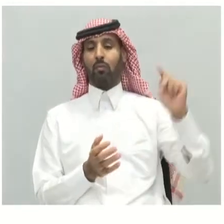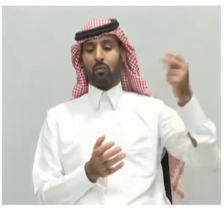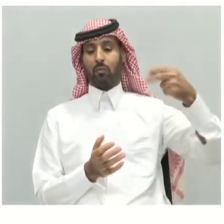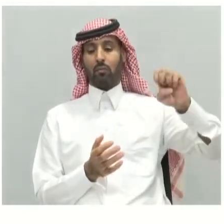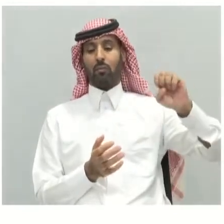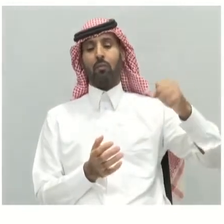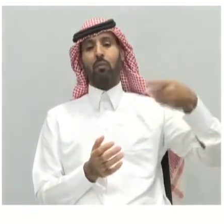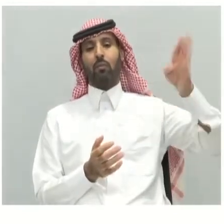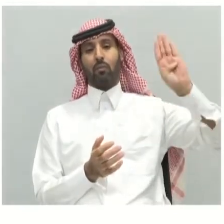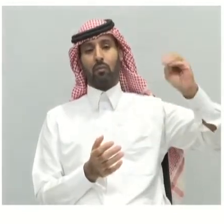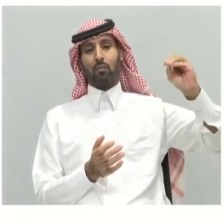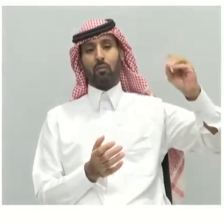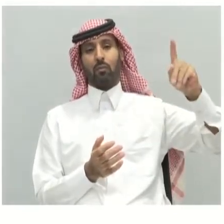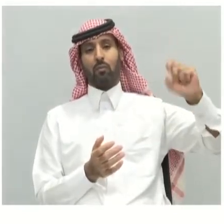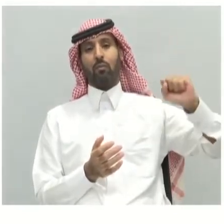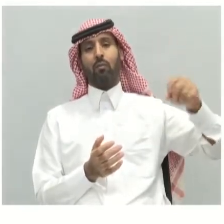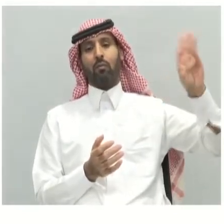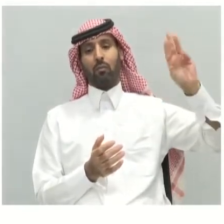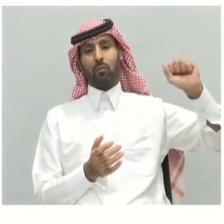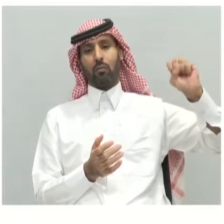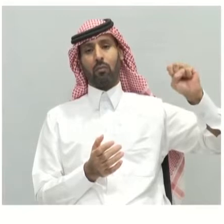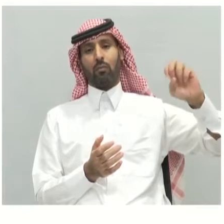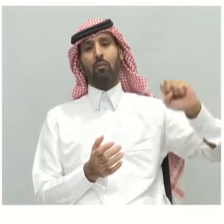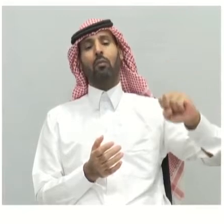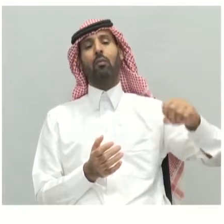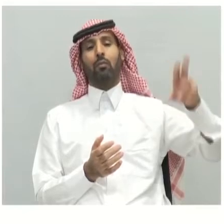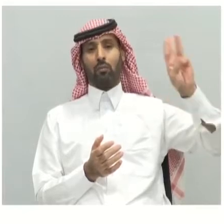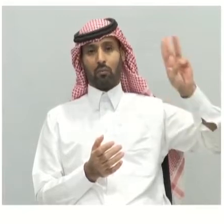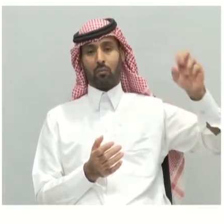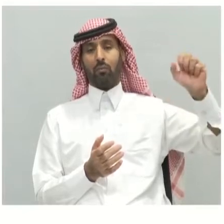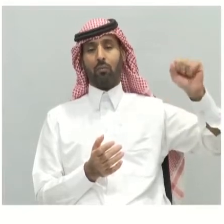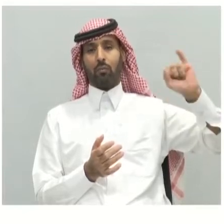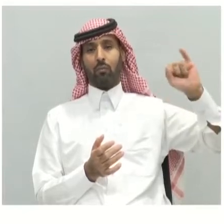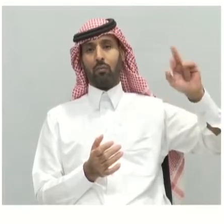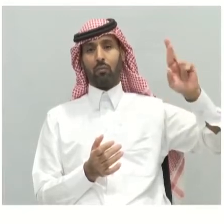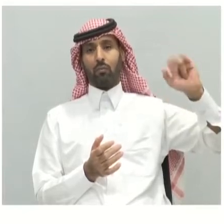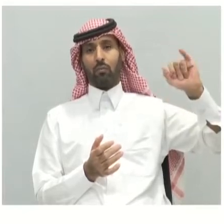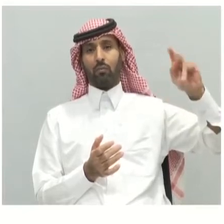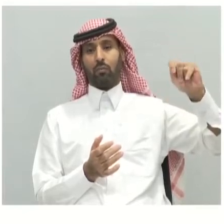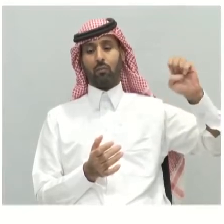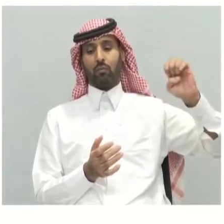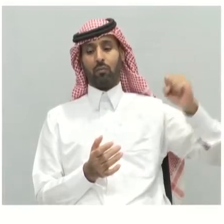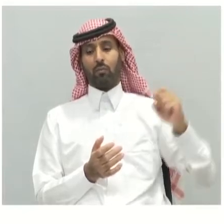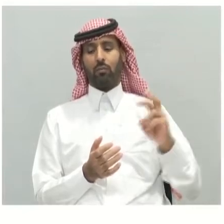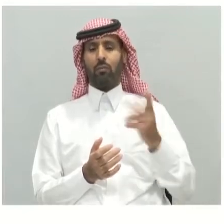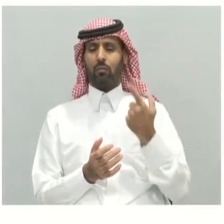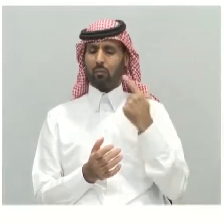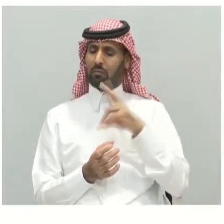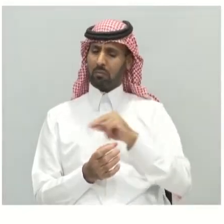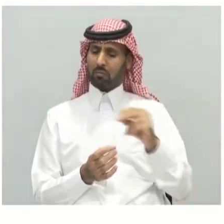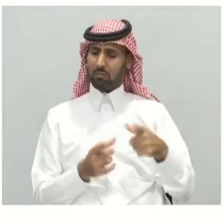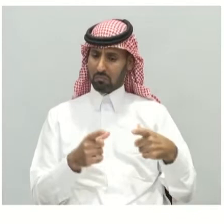we use this? I will show you another example. We have the cake was eaten.